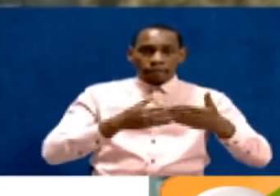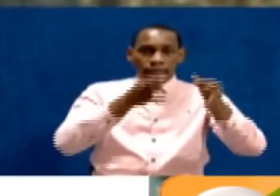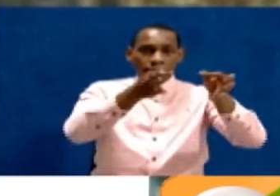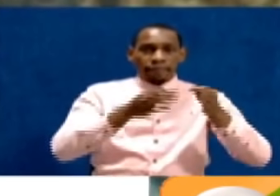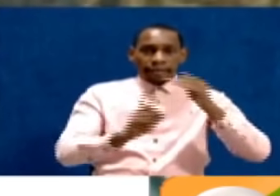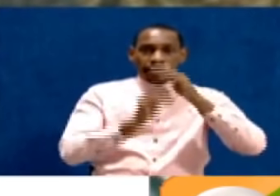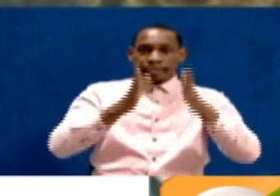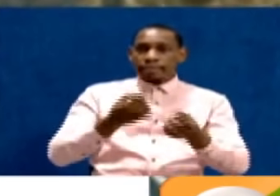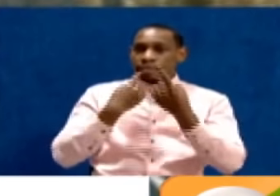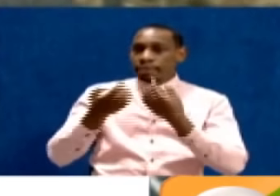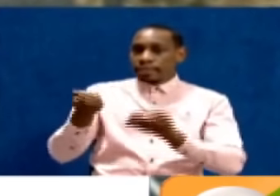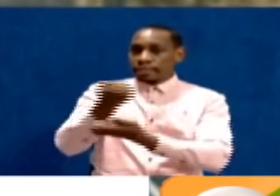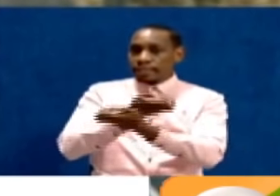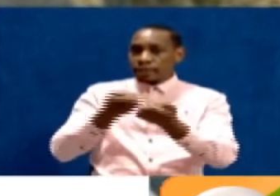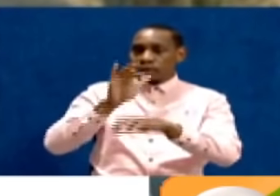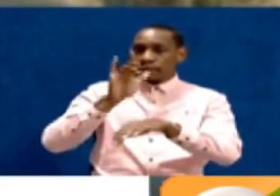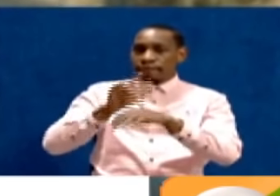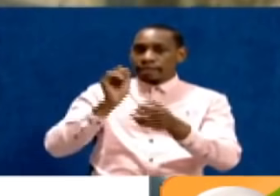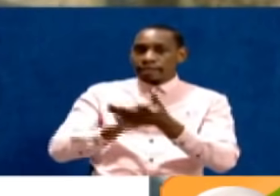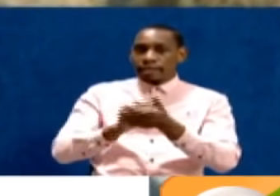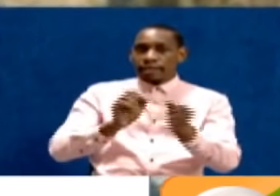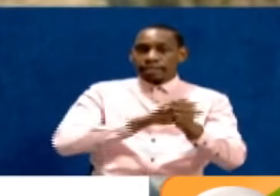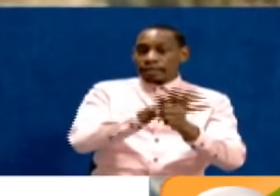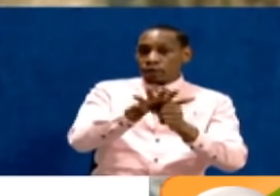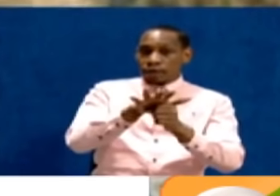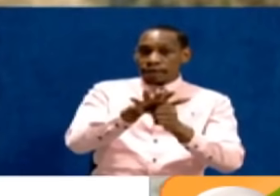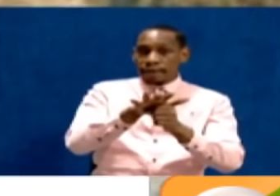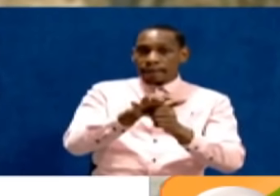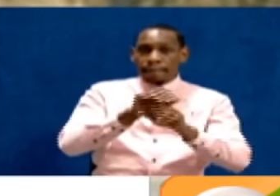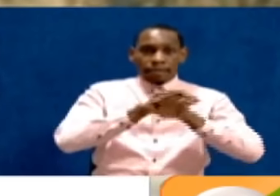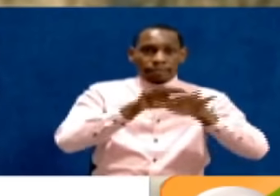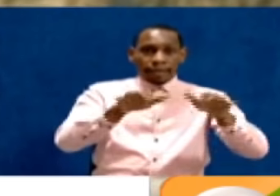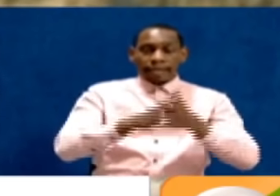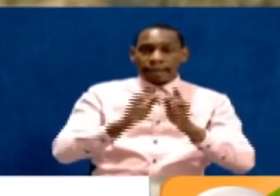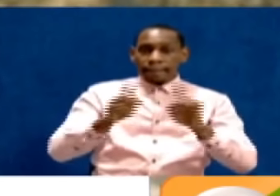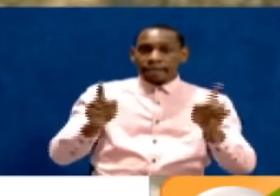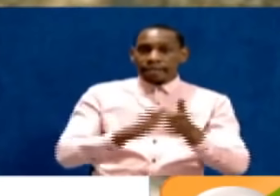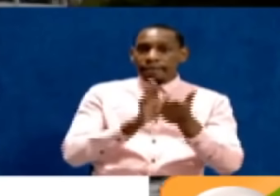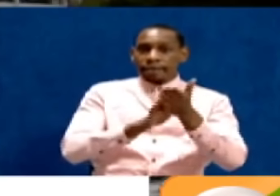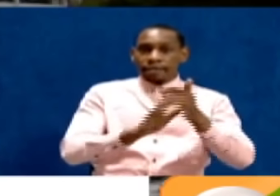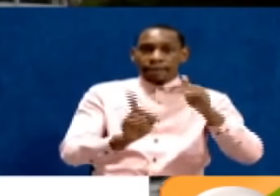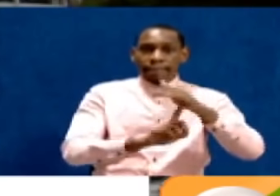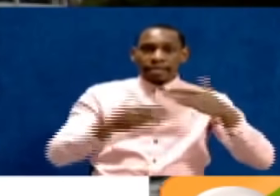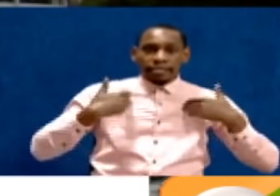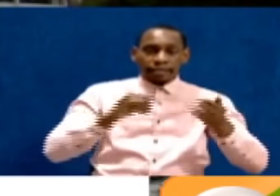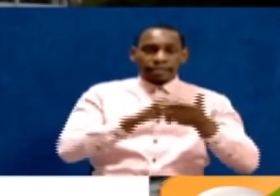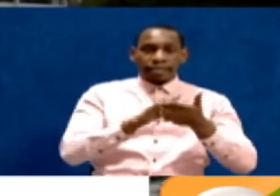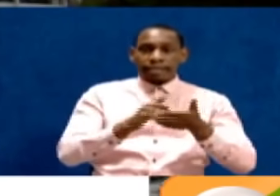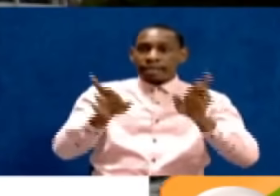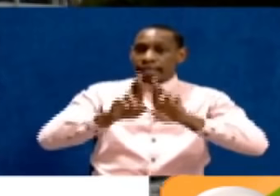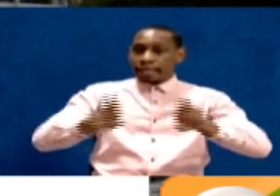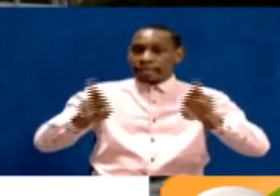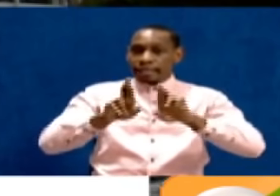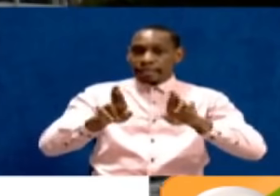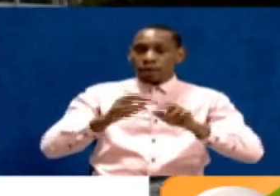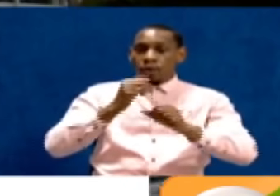minister speaks of an economy ravaged by the effects of the COVID-19 pandemic, but lauds the Ministry of Health for being